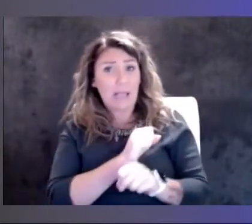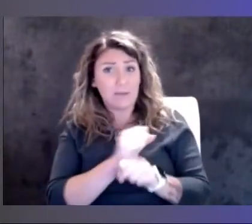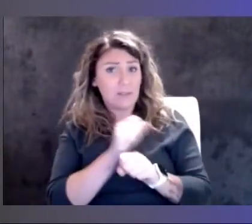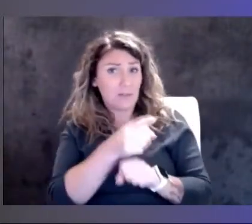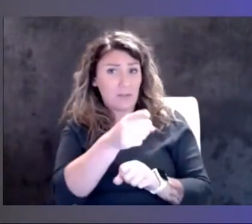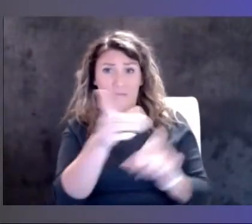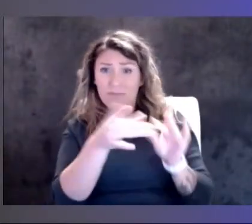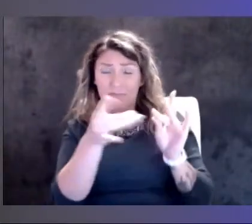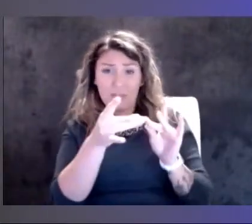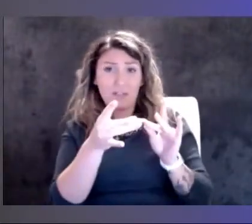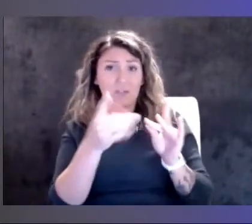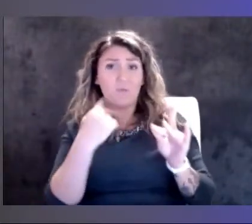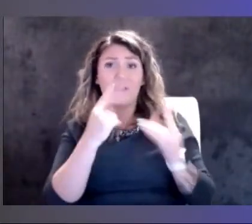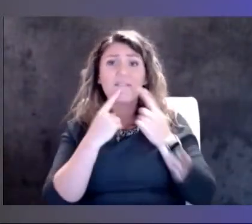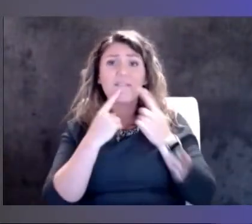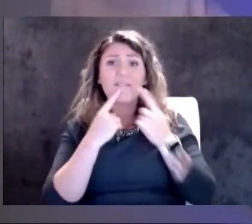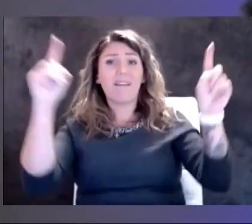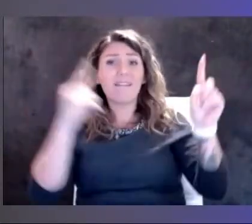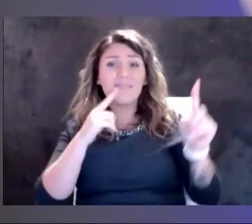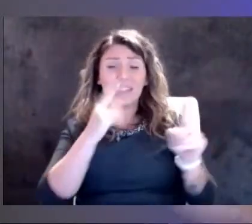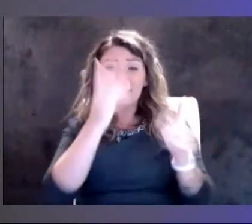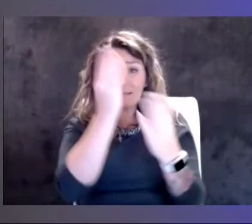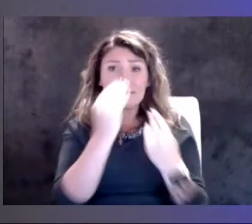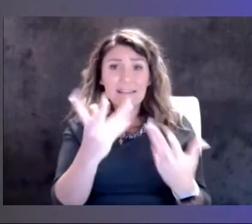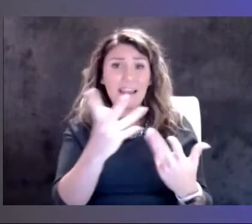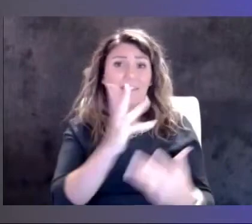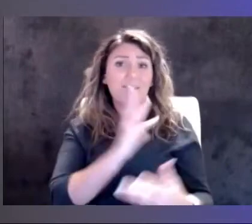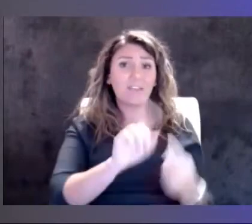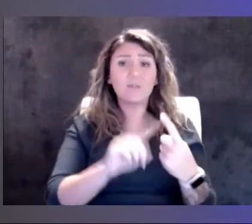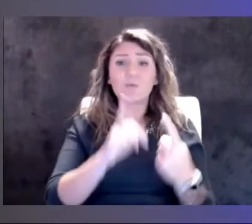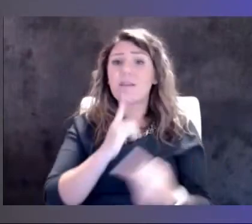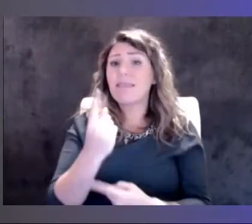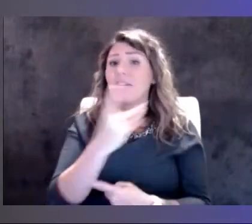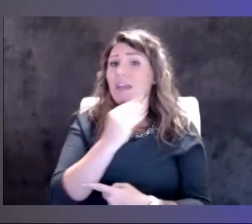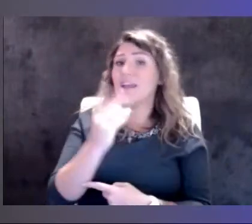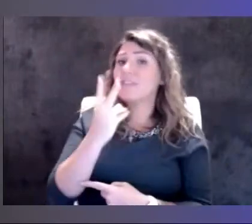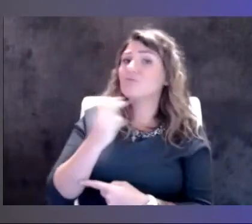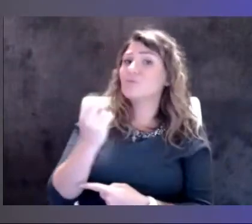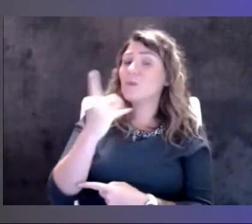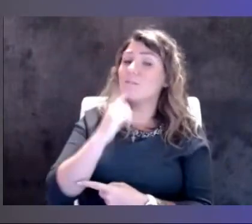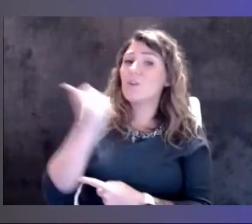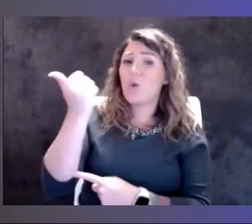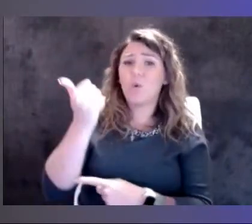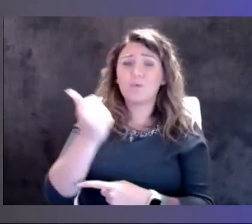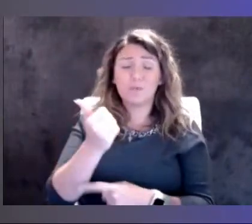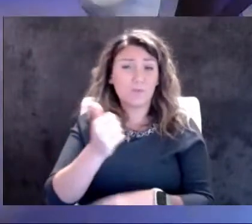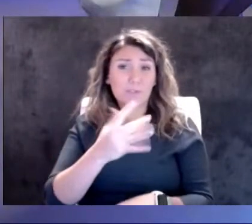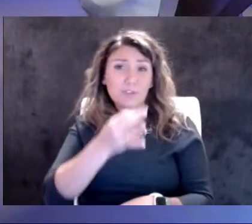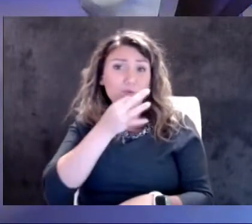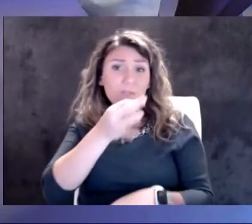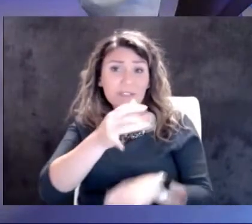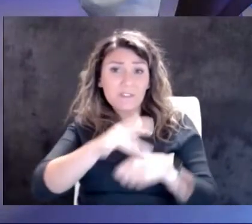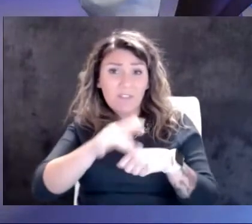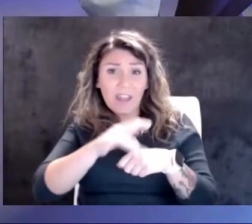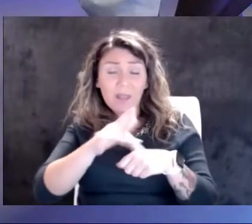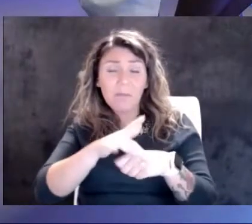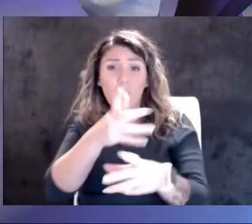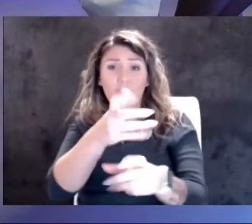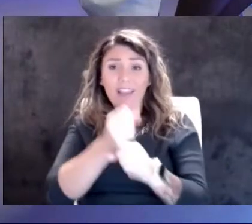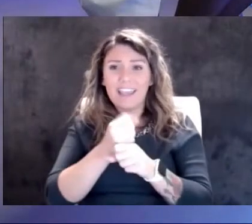efficacy data for 5 to 11 and 12 and up, and so get it as soon as it's an option for you. Yeah, not bad for a goofy Star